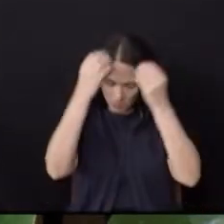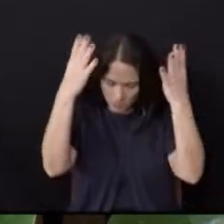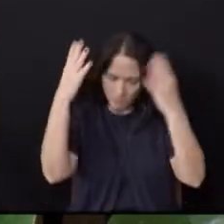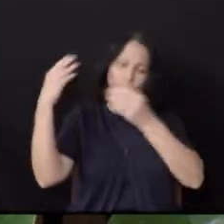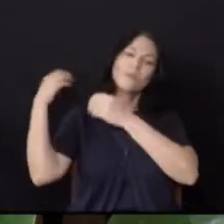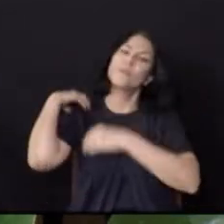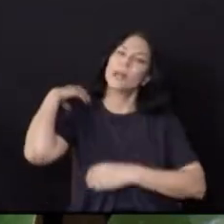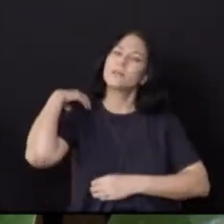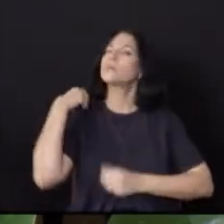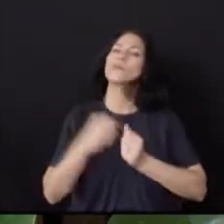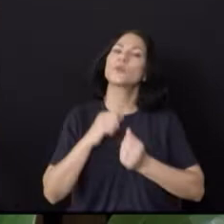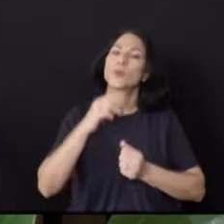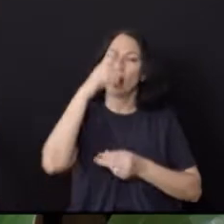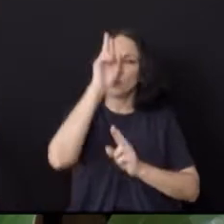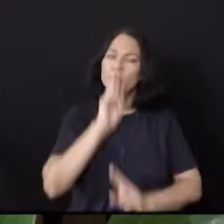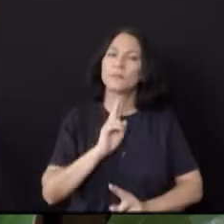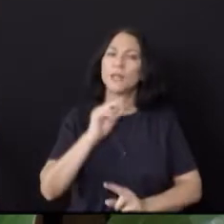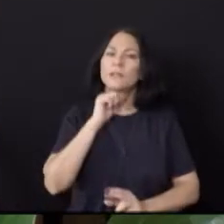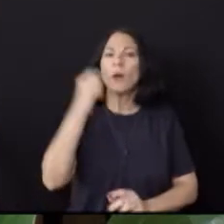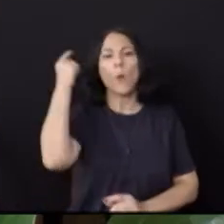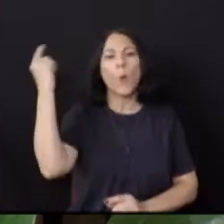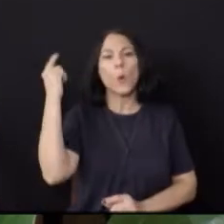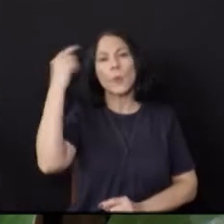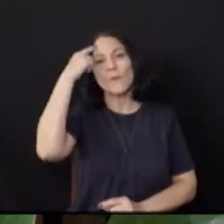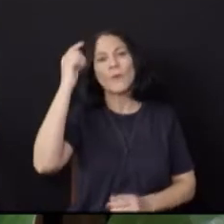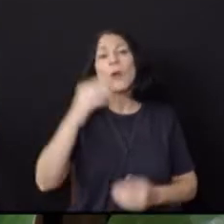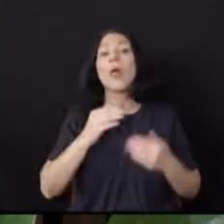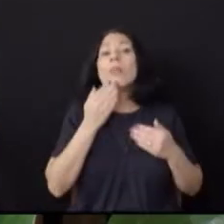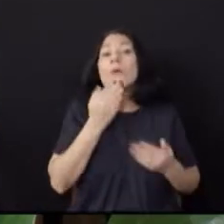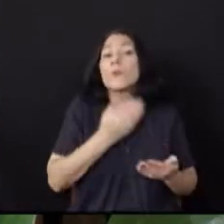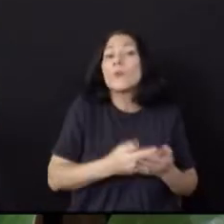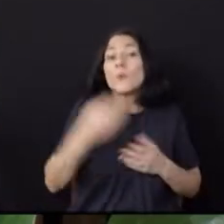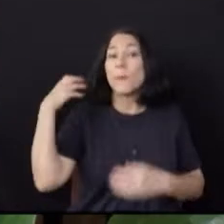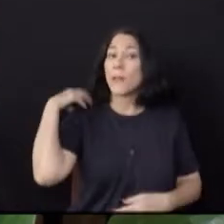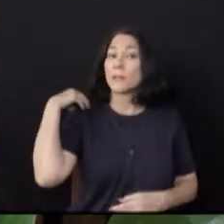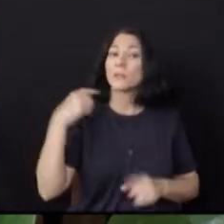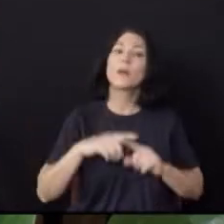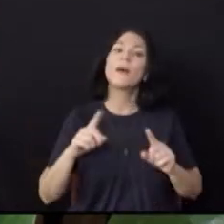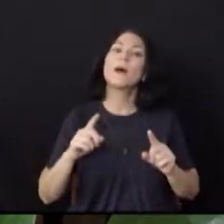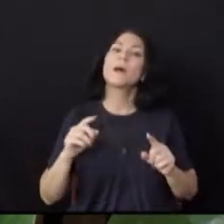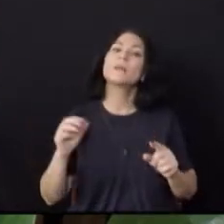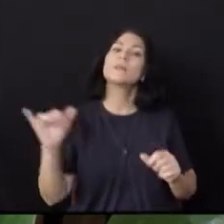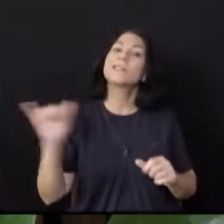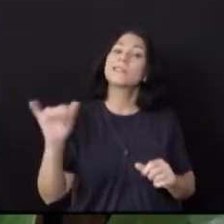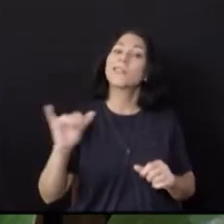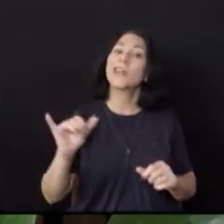respect, not only to the good and gentle, but also to the unjust.